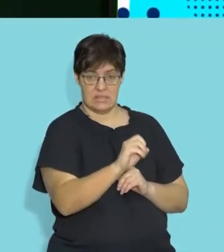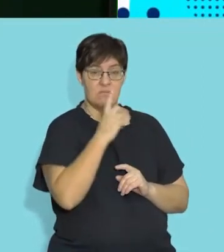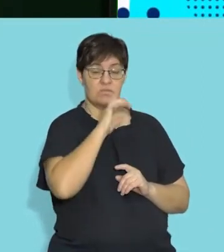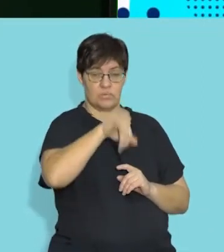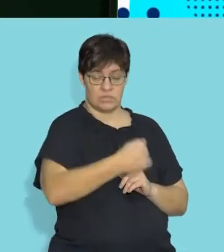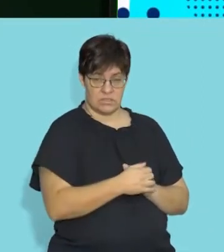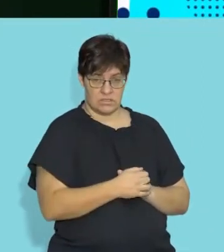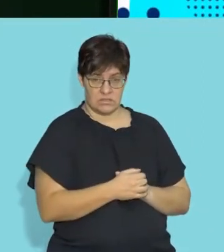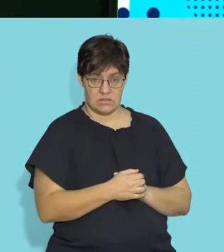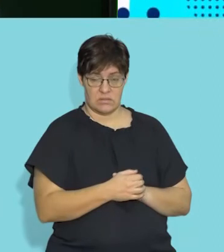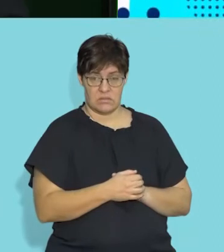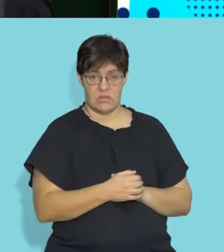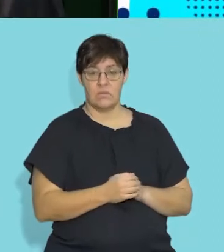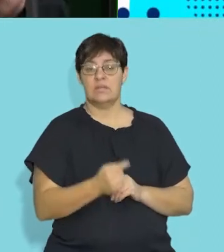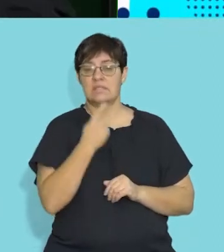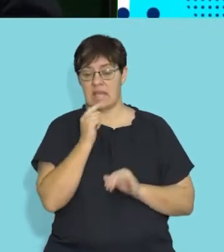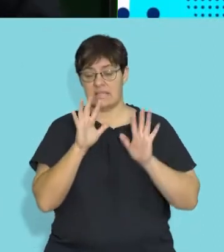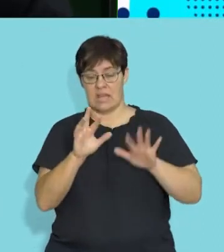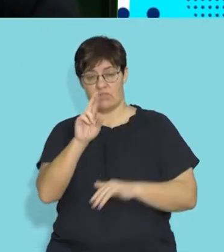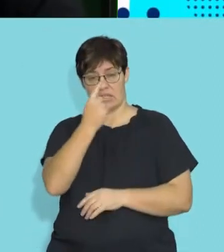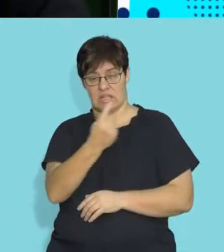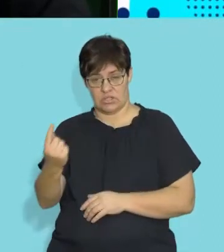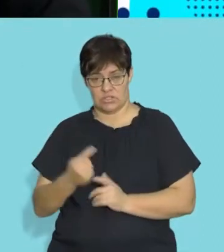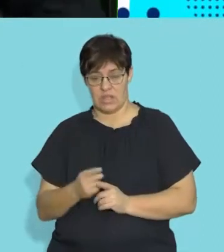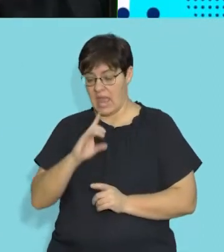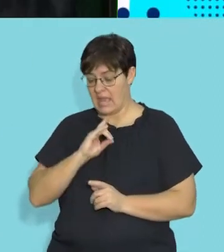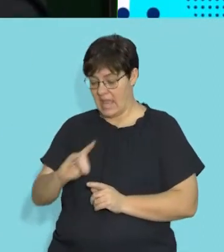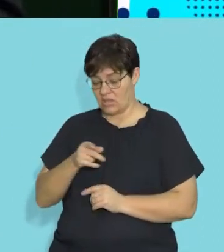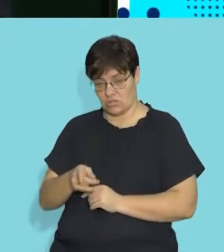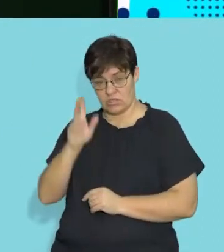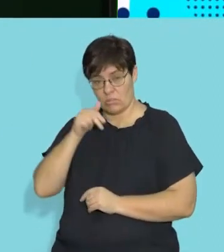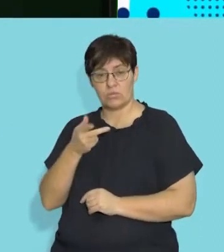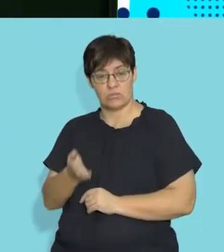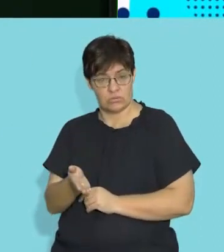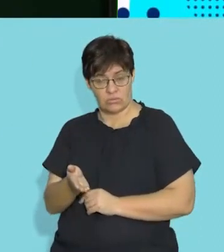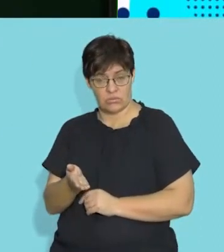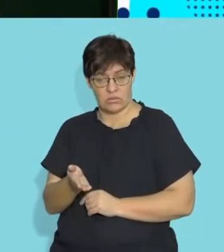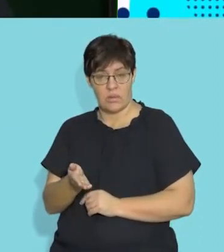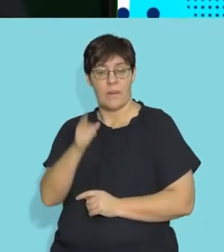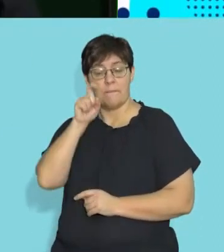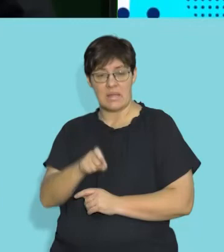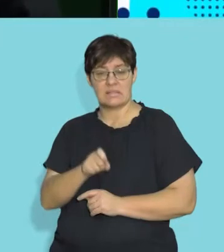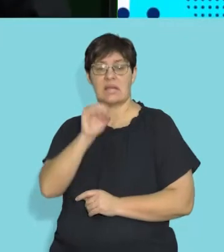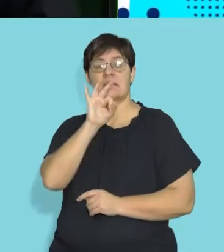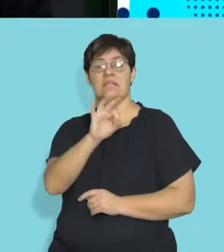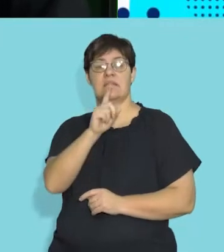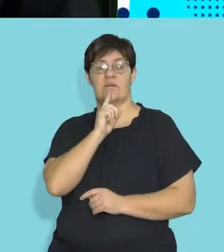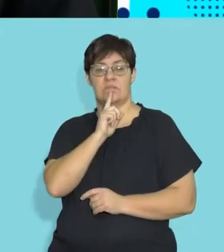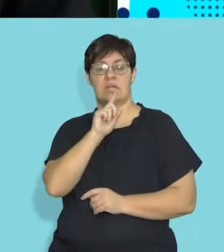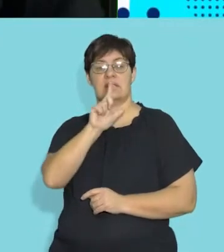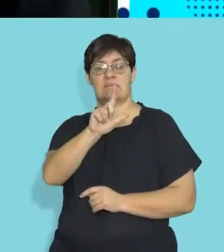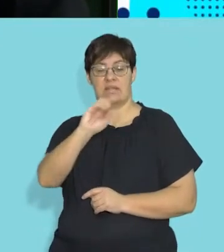370 juices, you're selling them at 10 Rand each. The cash that you're supposed to have for the juices should amount